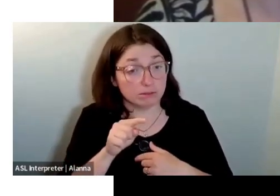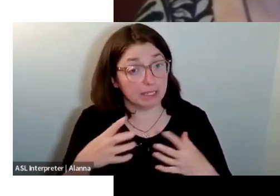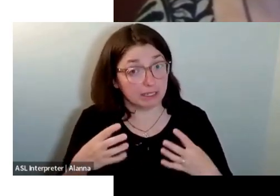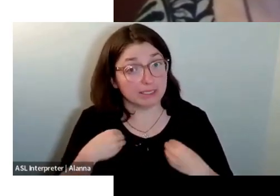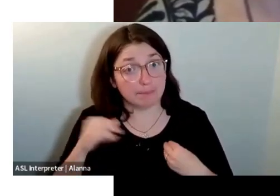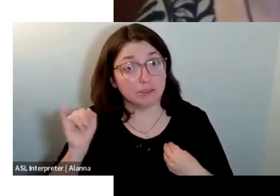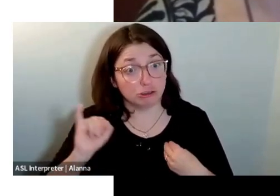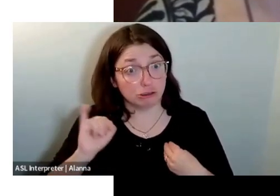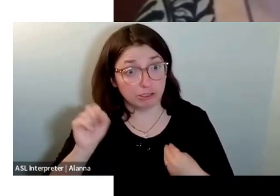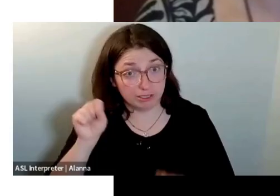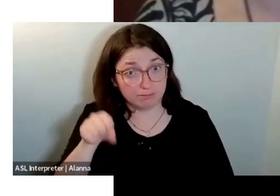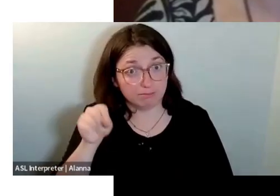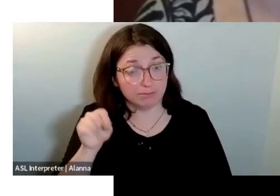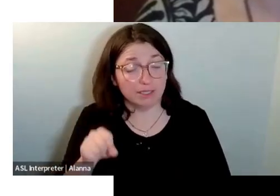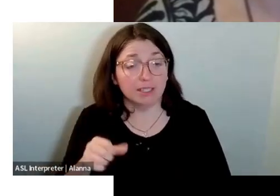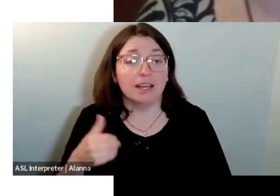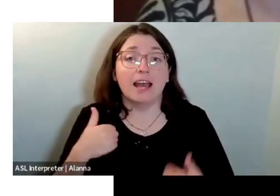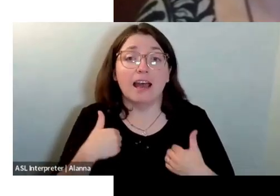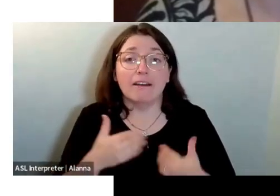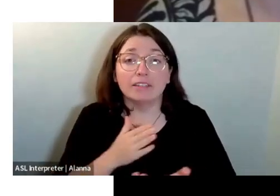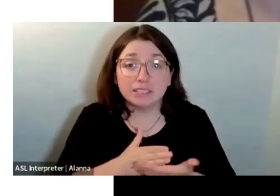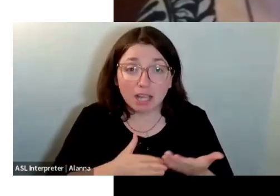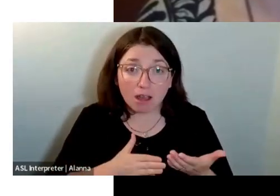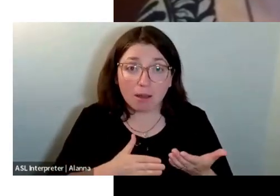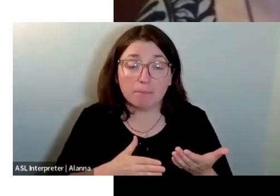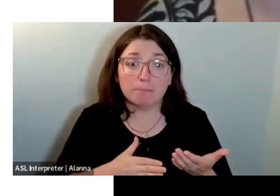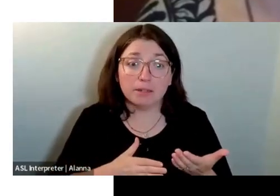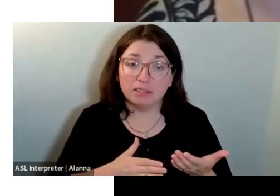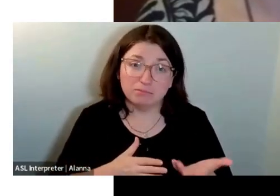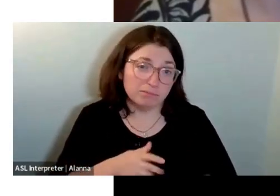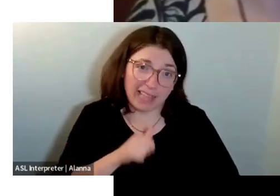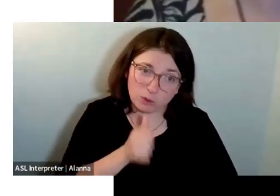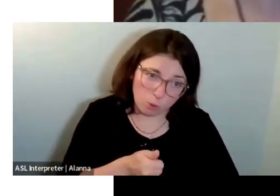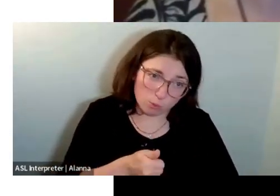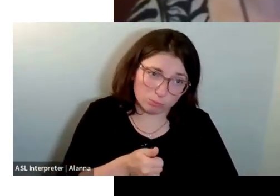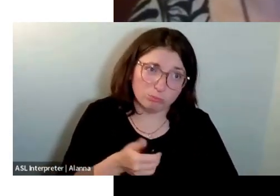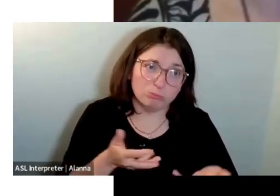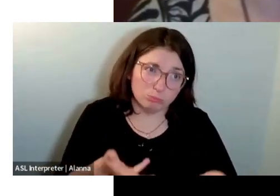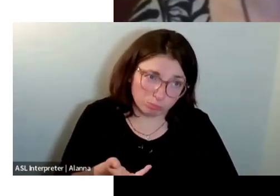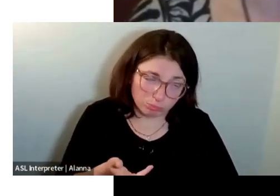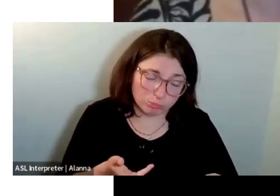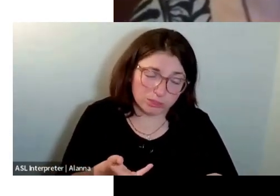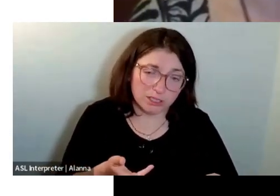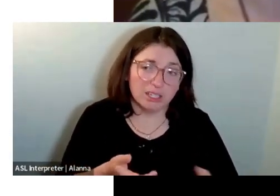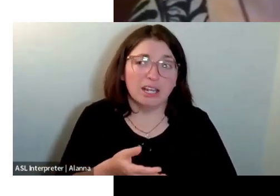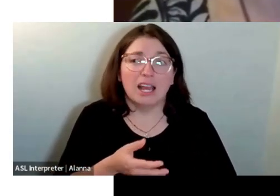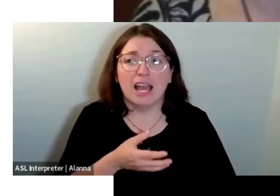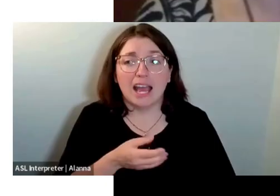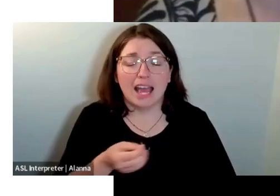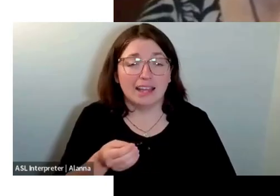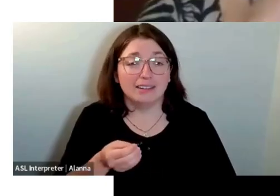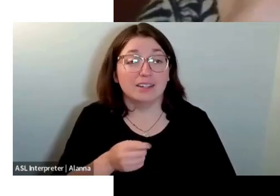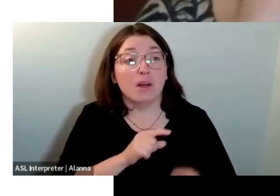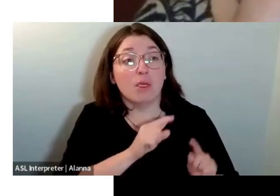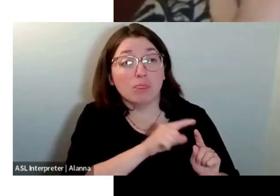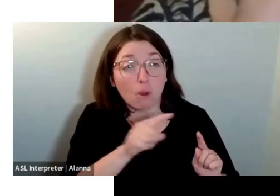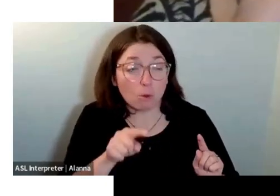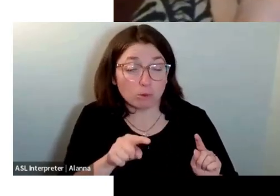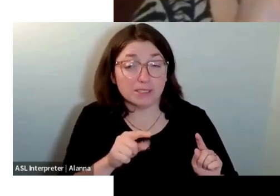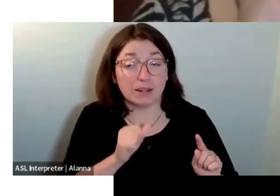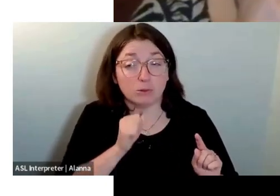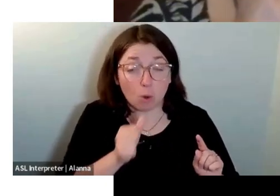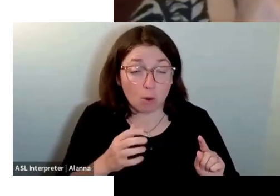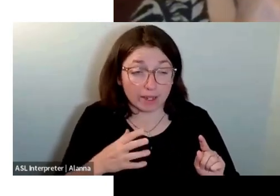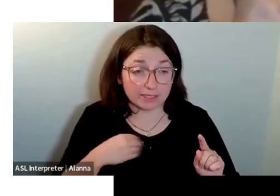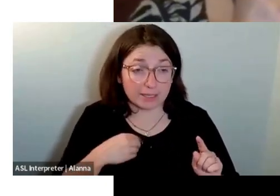And so there are some that don't, and some of them that don't take insurance